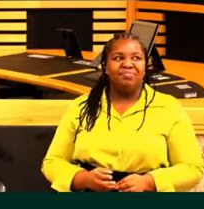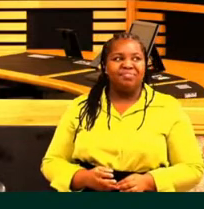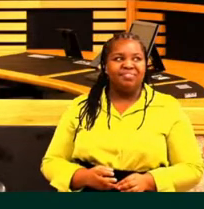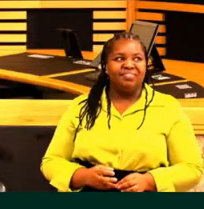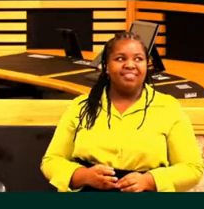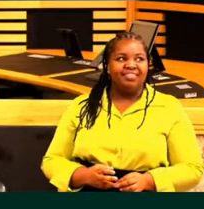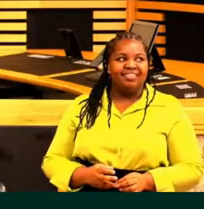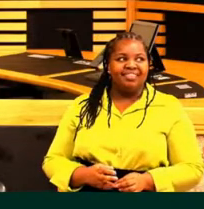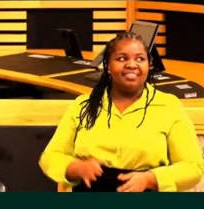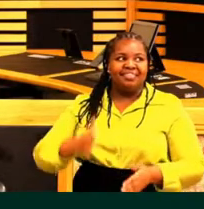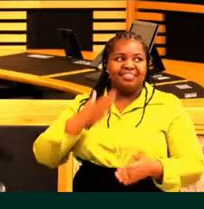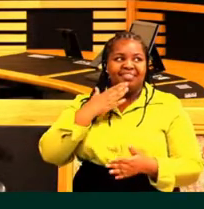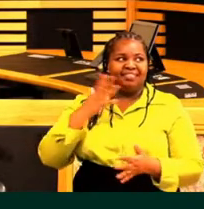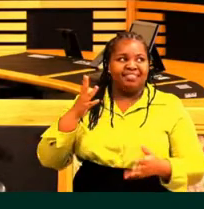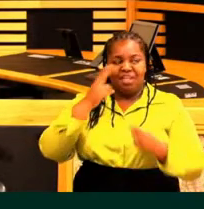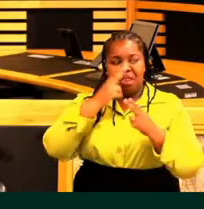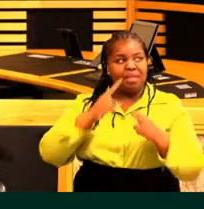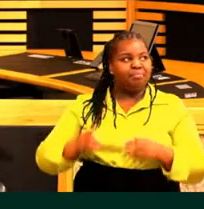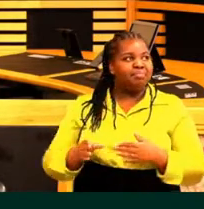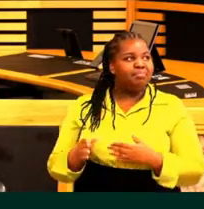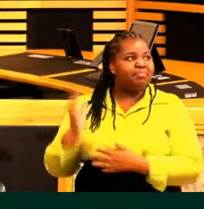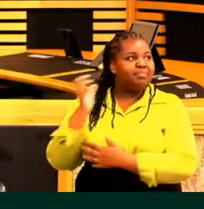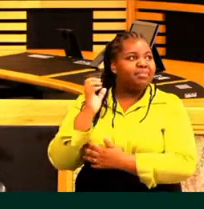thank you very much on our speaker